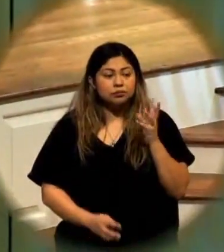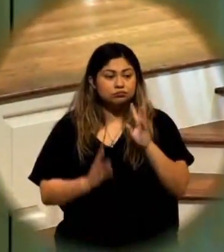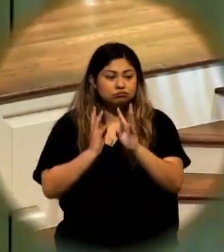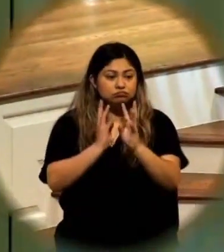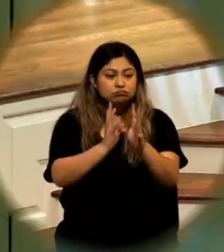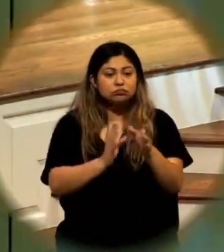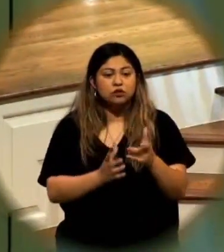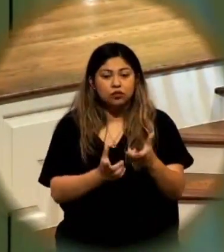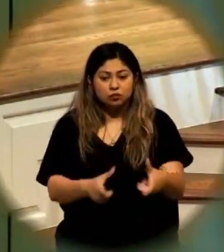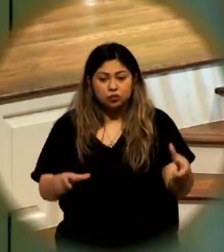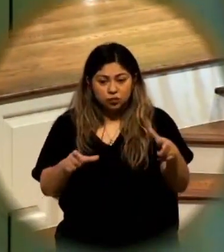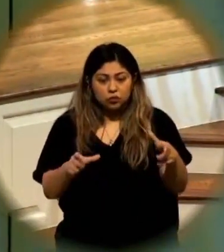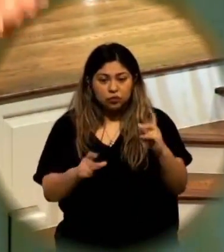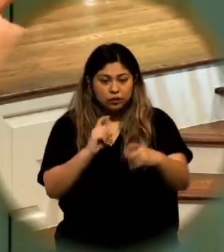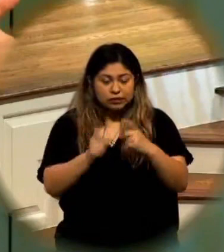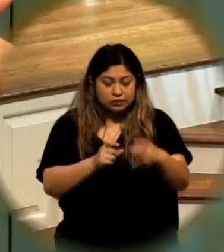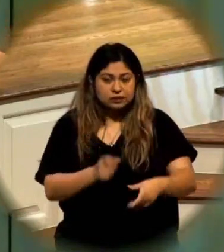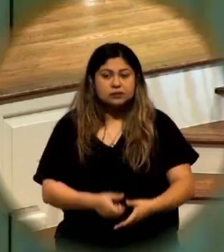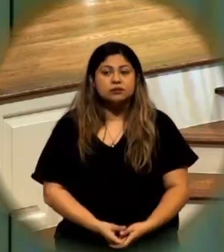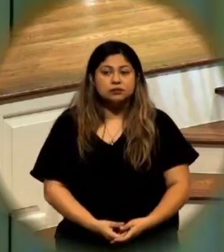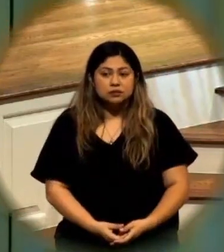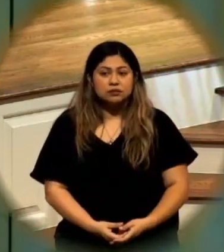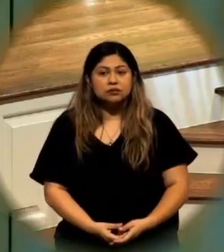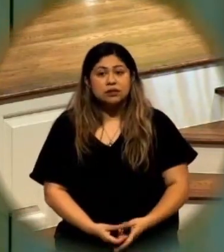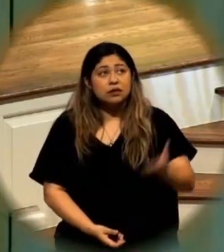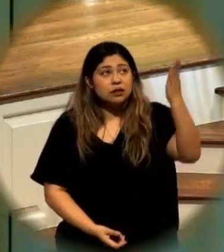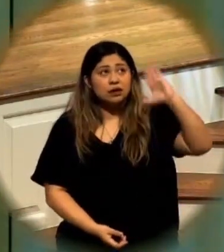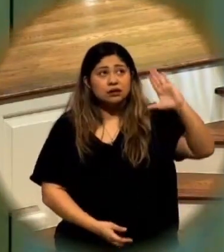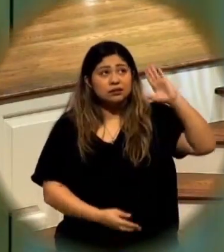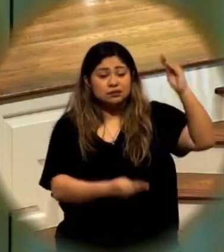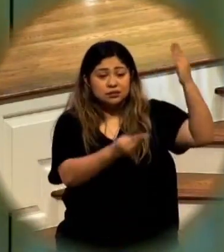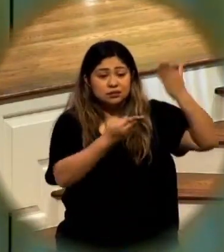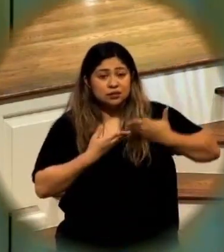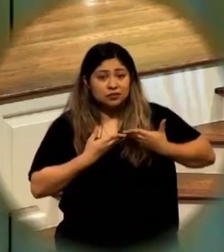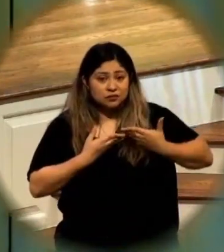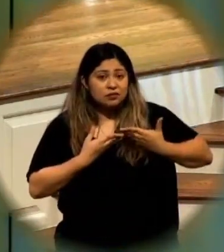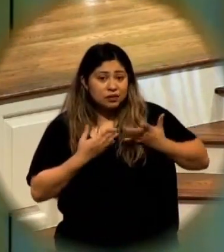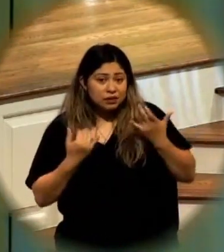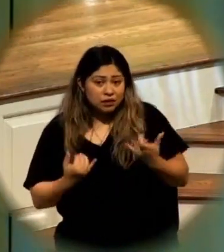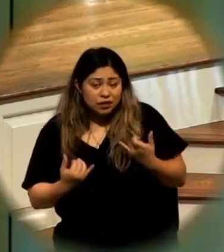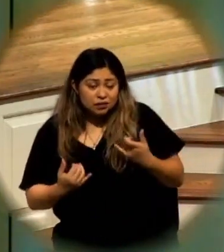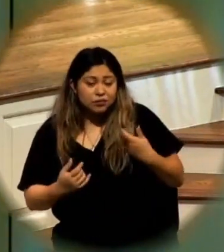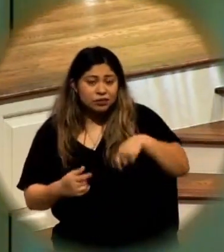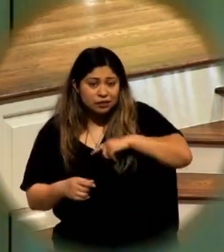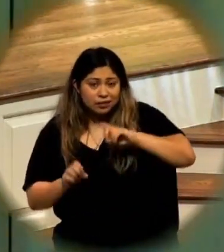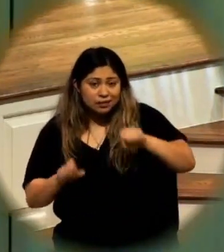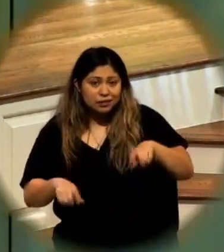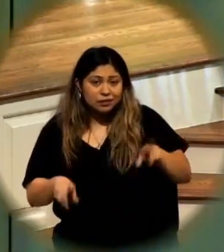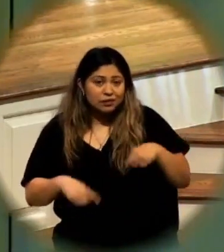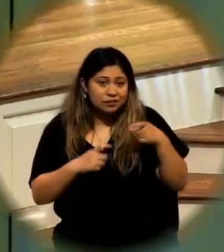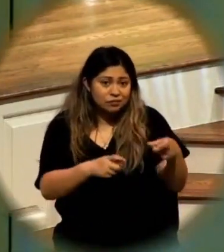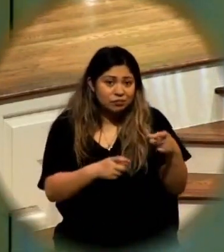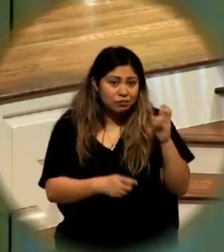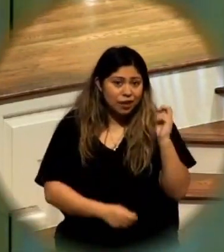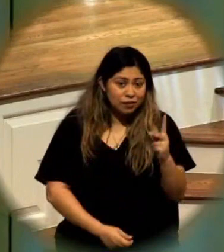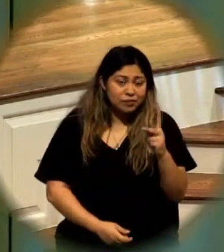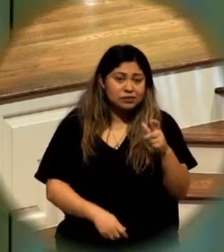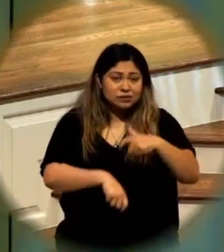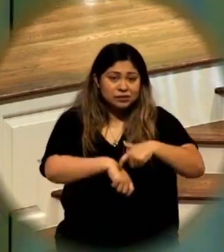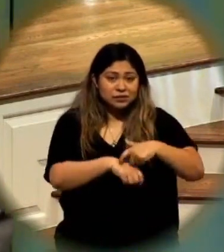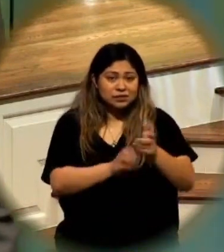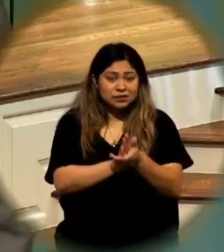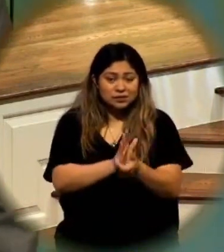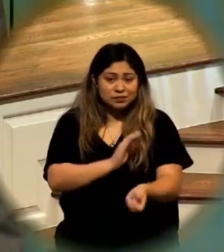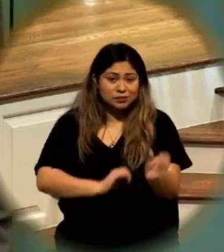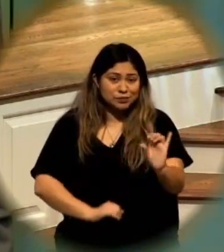in return with our offerings and our tithes and also our time and talents. Let's take a look to see what's happening in our church over the